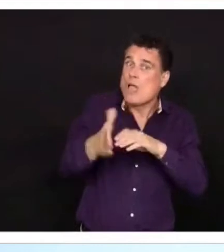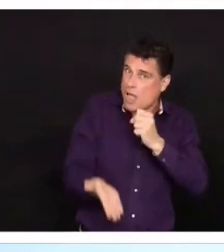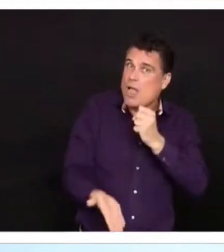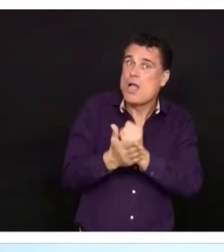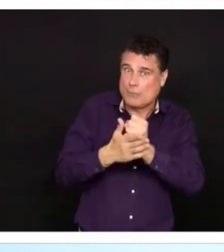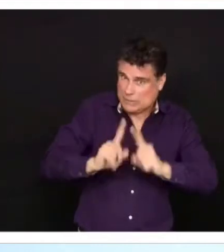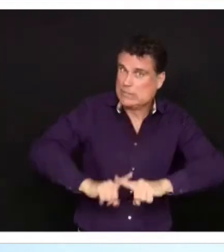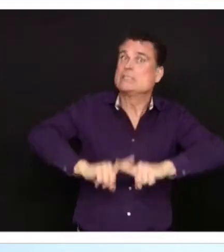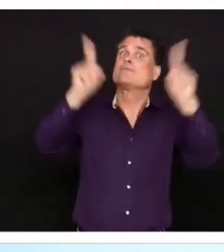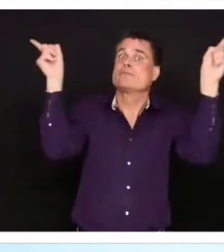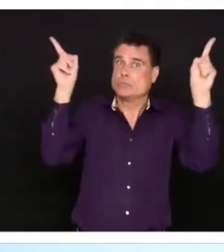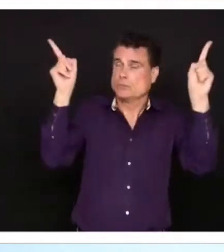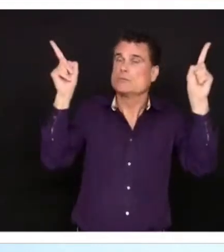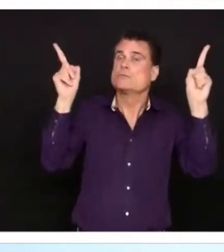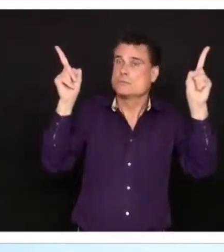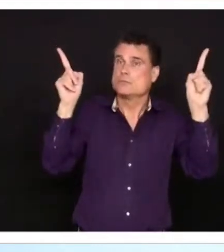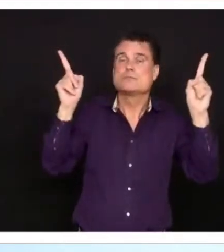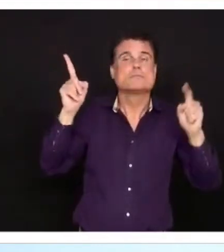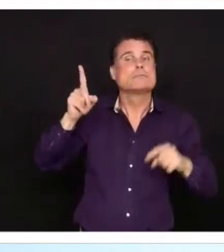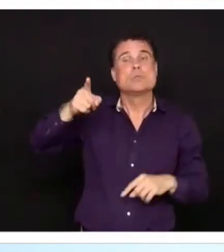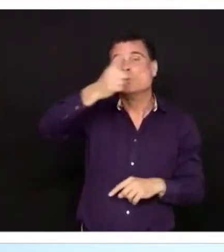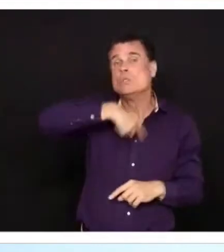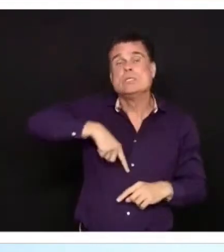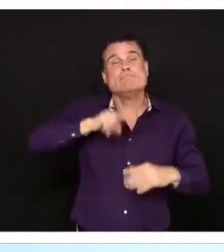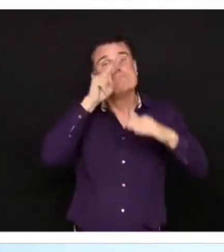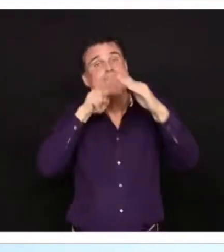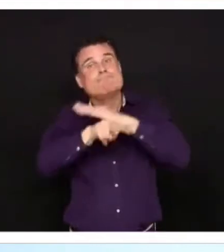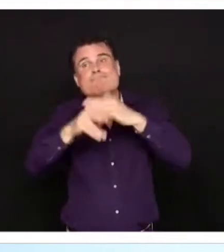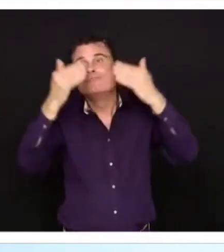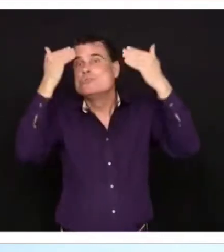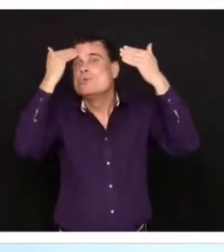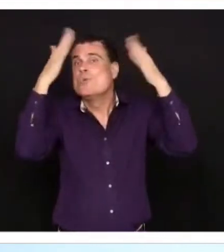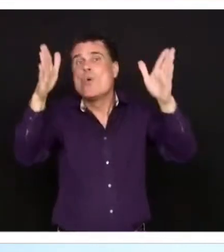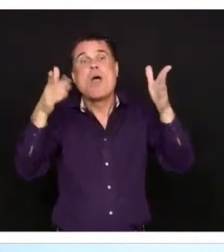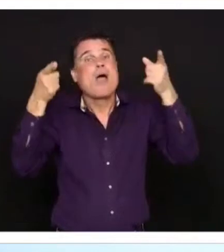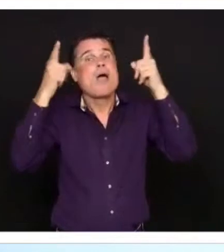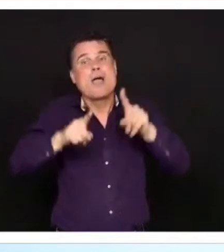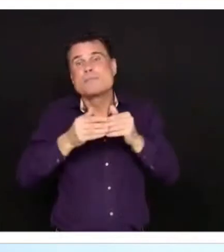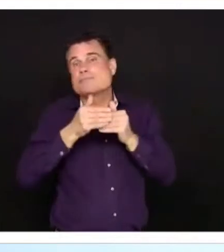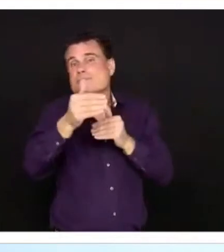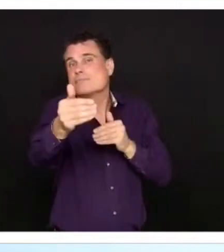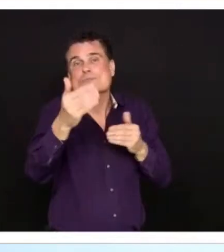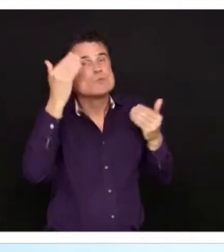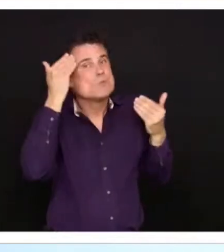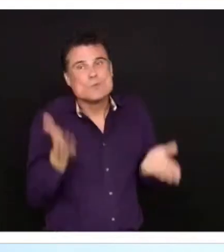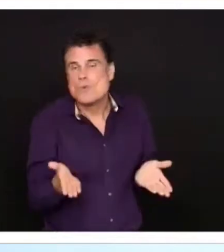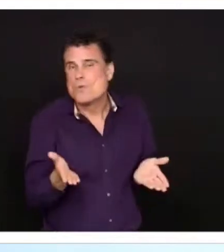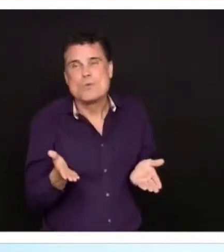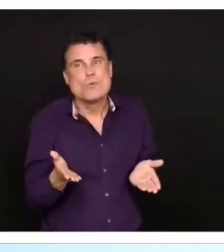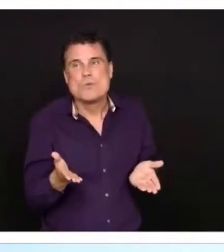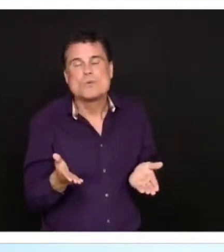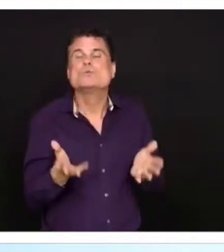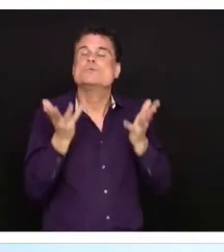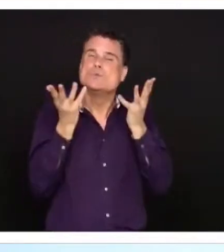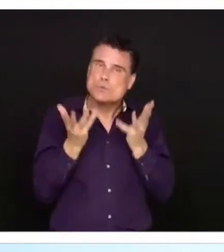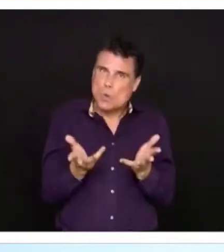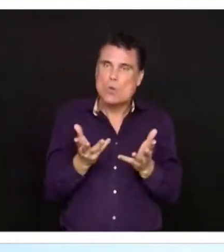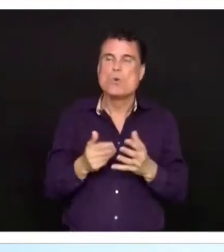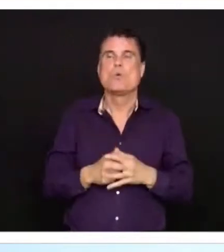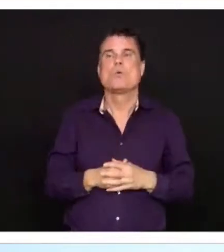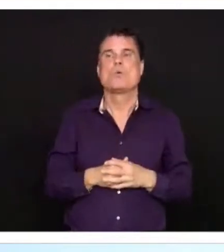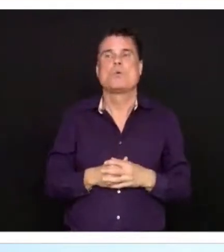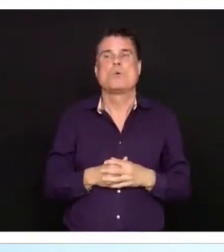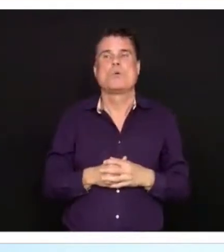we can to make sure we are as close to the line of allowing things to happen as we can. I think that this summer,